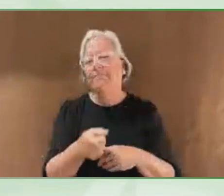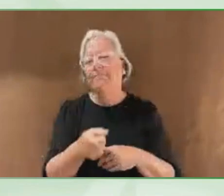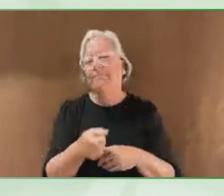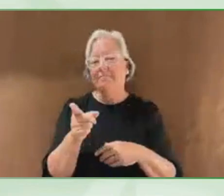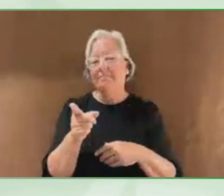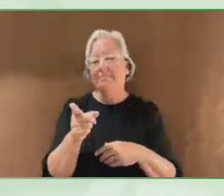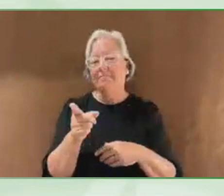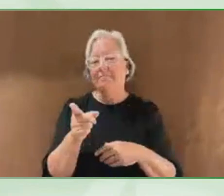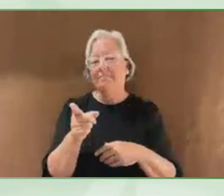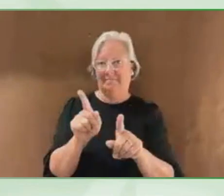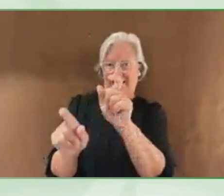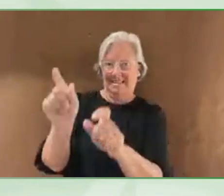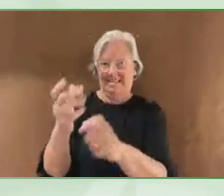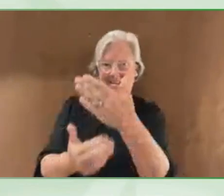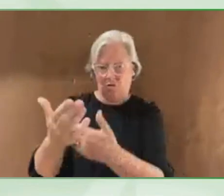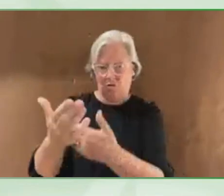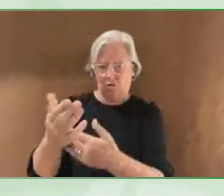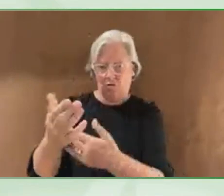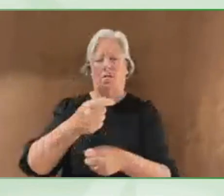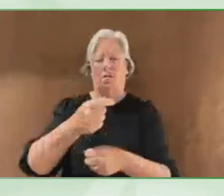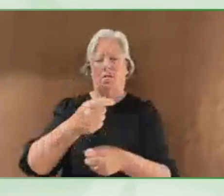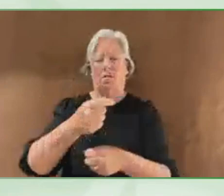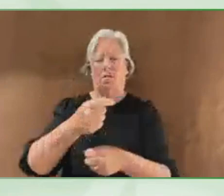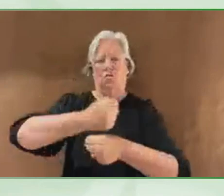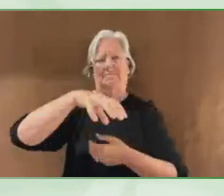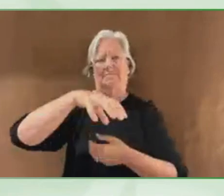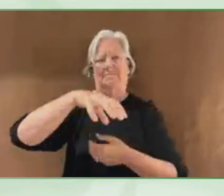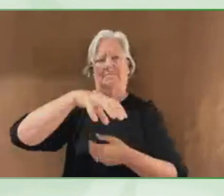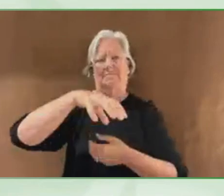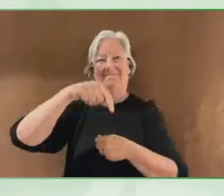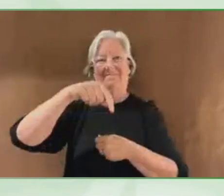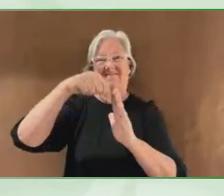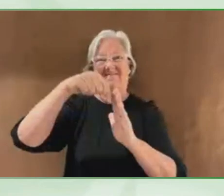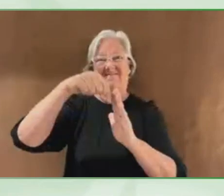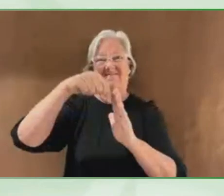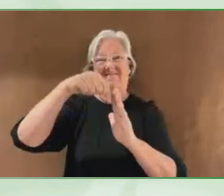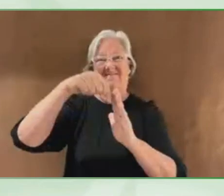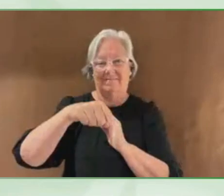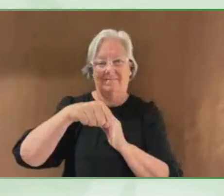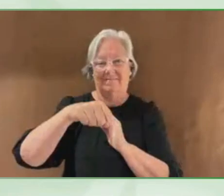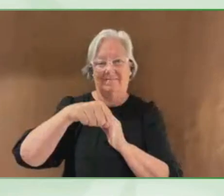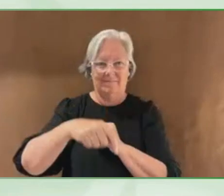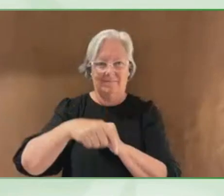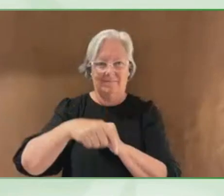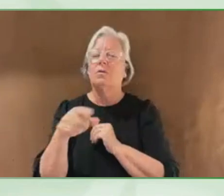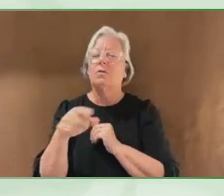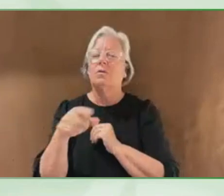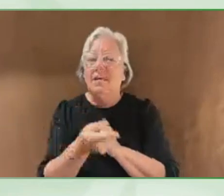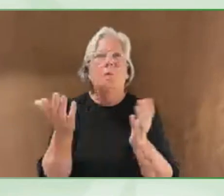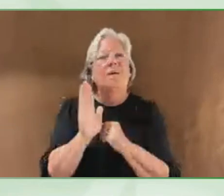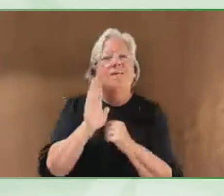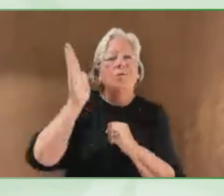side. And we've talked today about the importance of the future generation as well. So